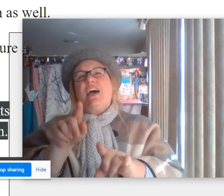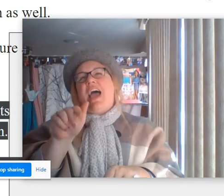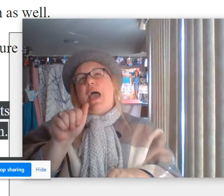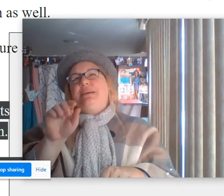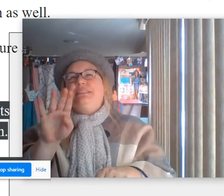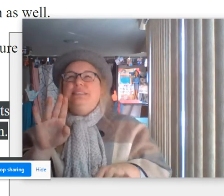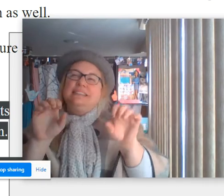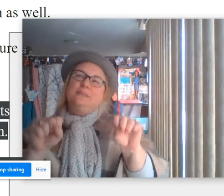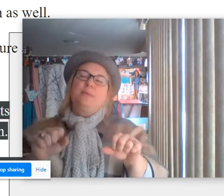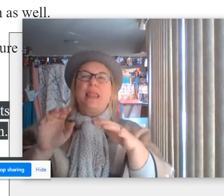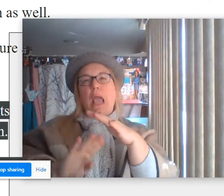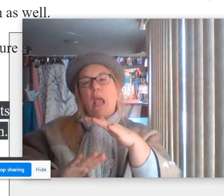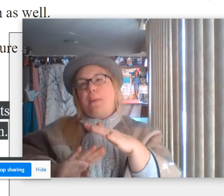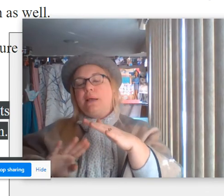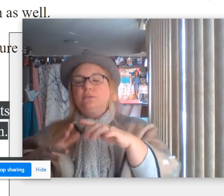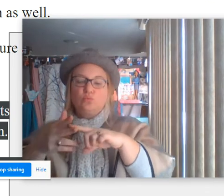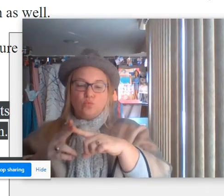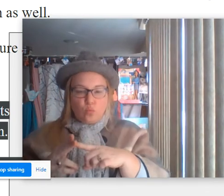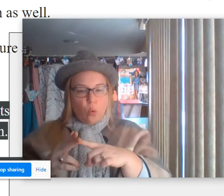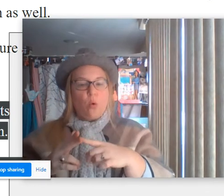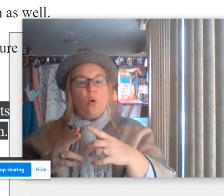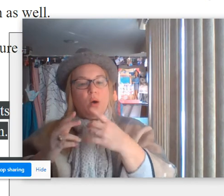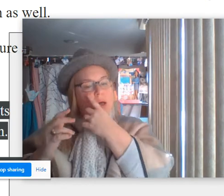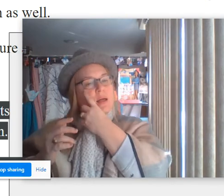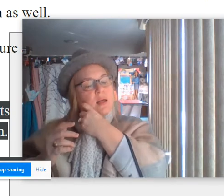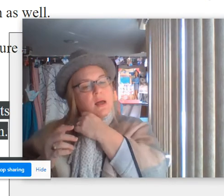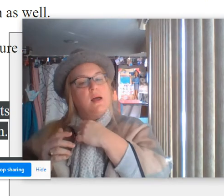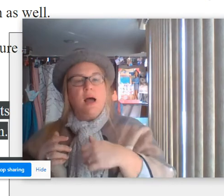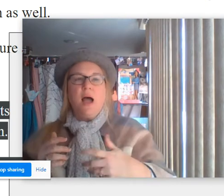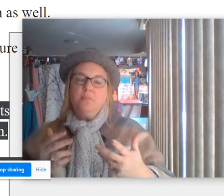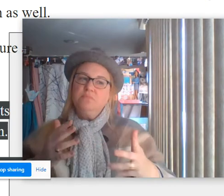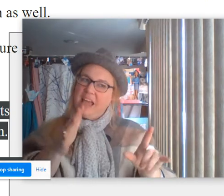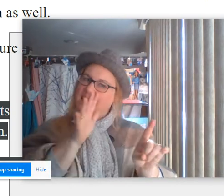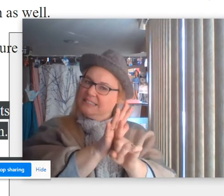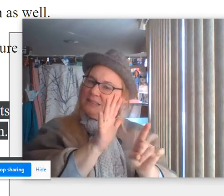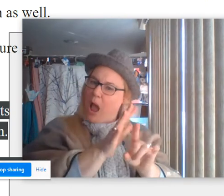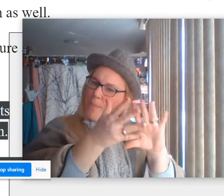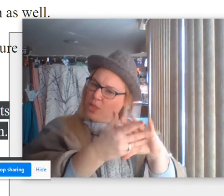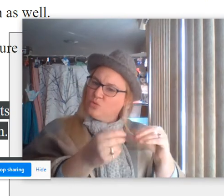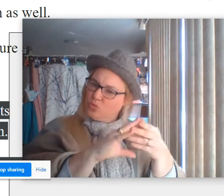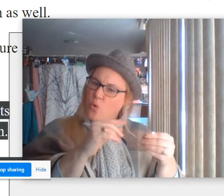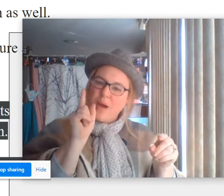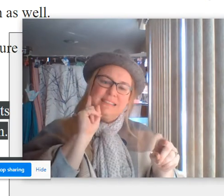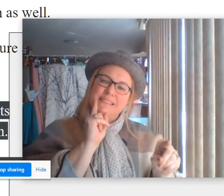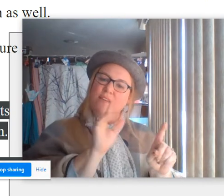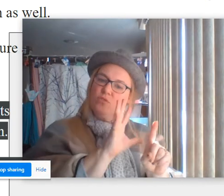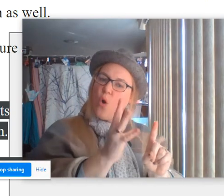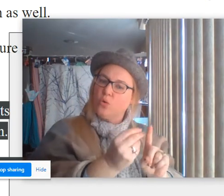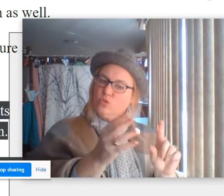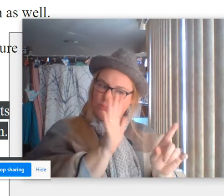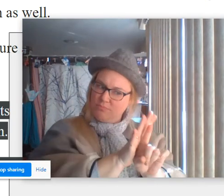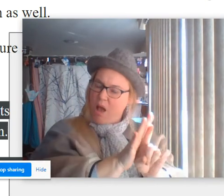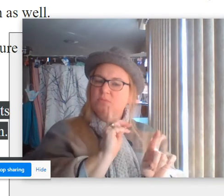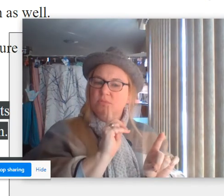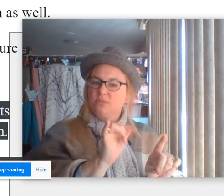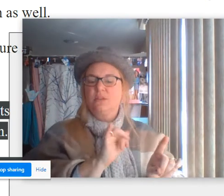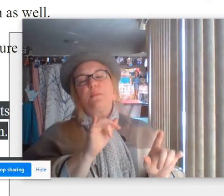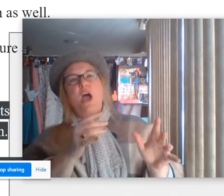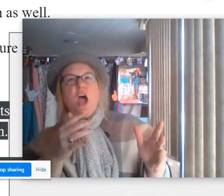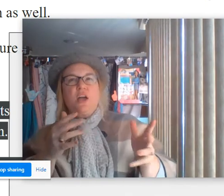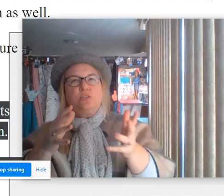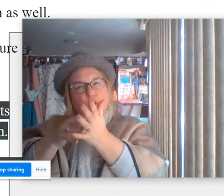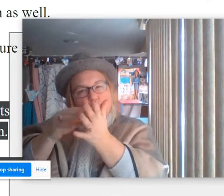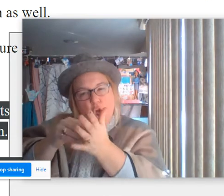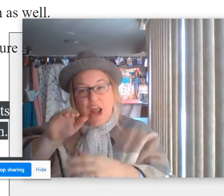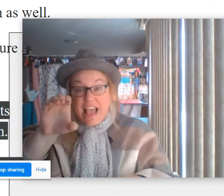tool, not just a form of popular storytelling in deaf culture, but also like a basic tool to learn the art of classifiers, a little bit